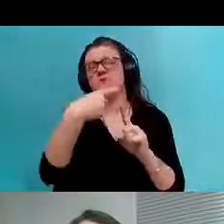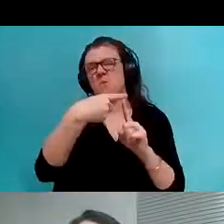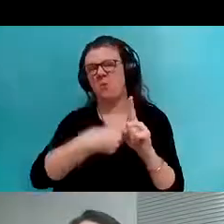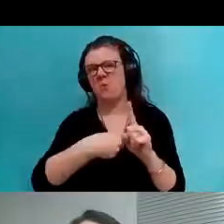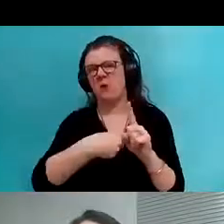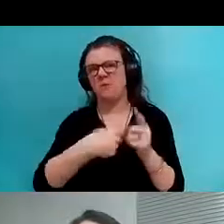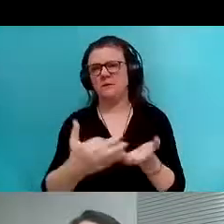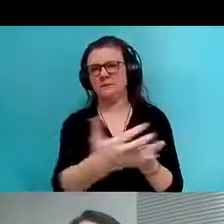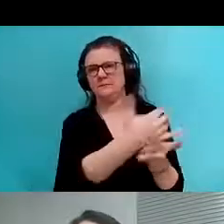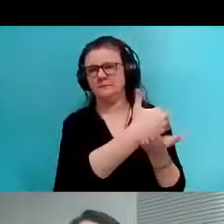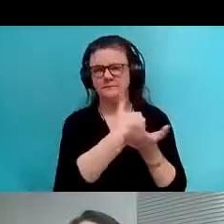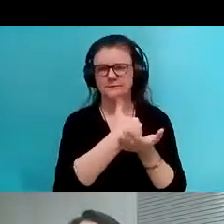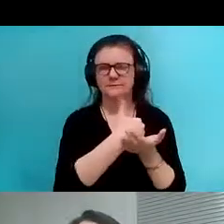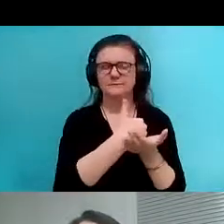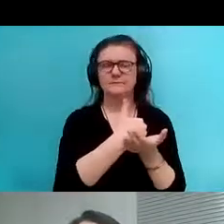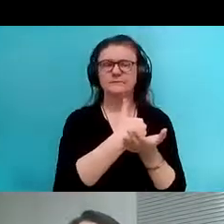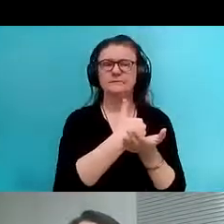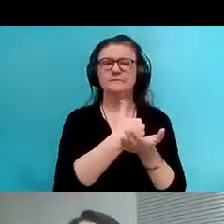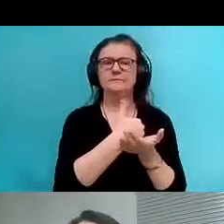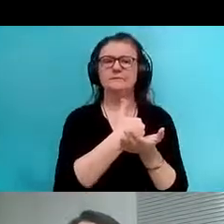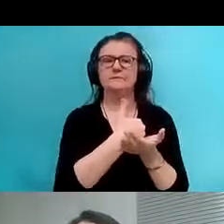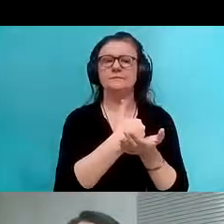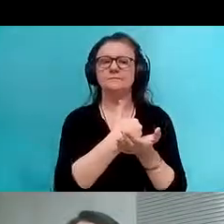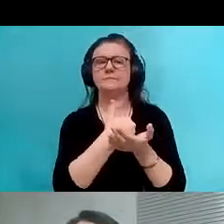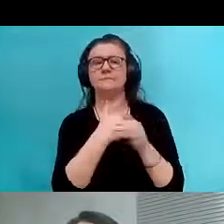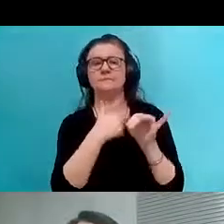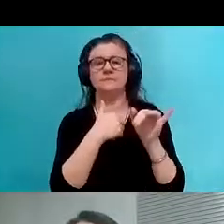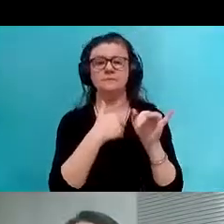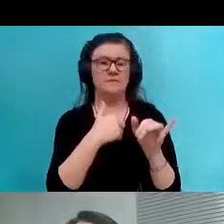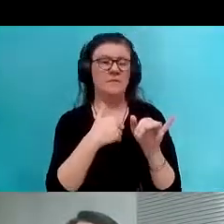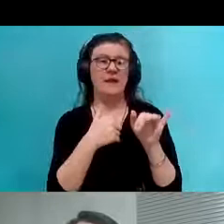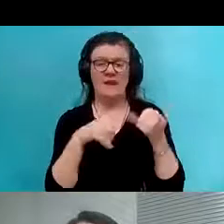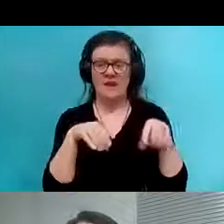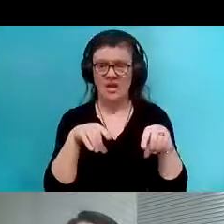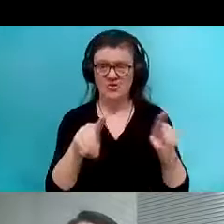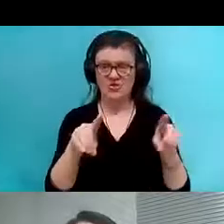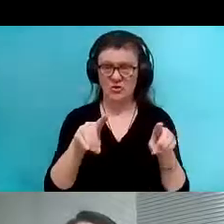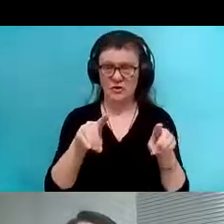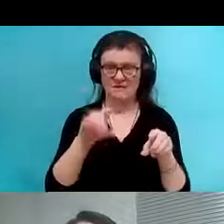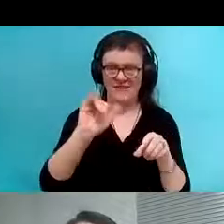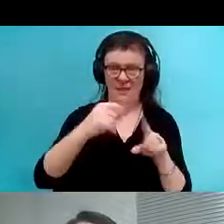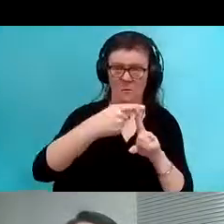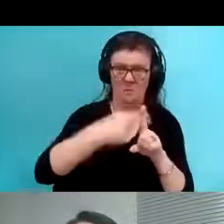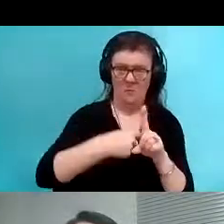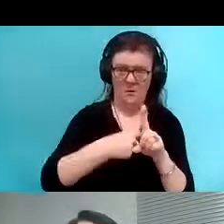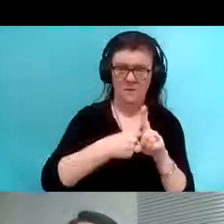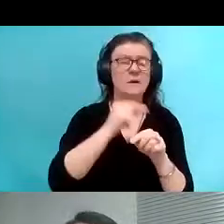And during the data collection periods, patients were randomly selected each day at the point of